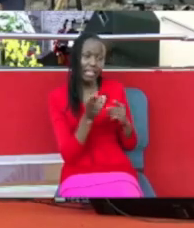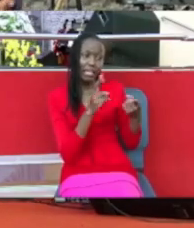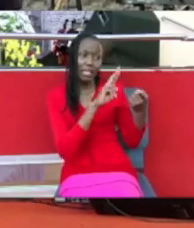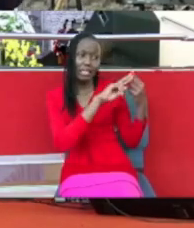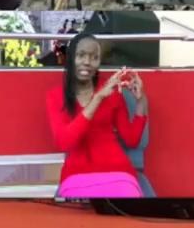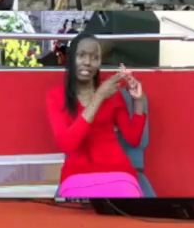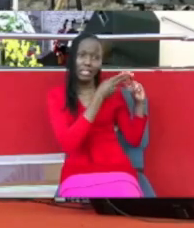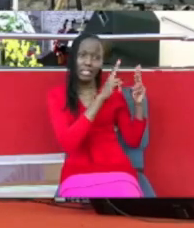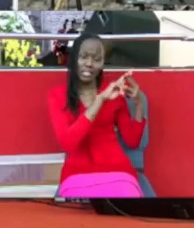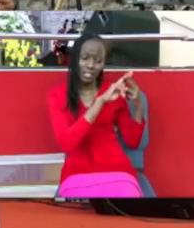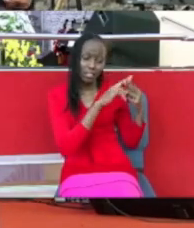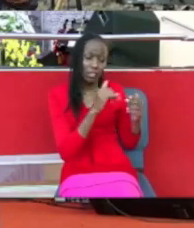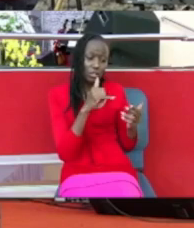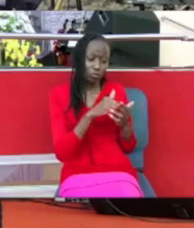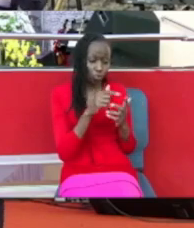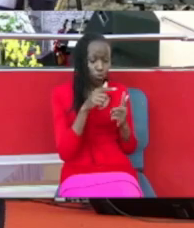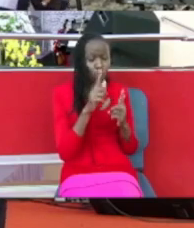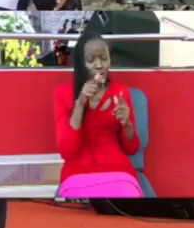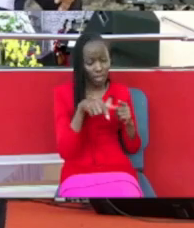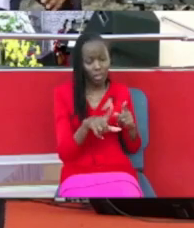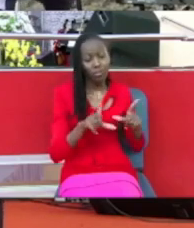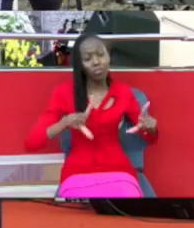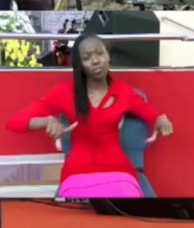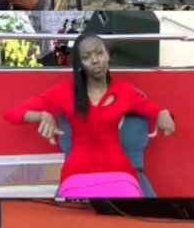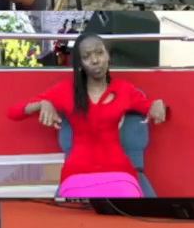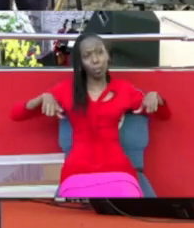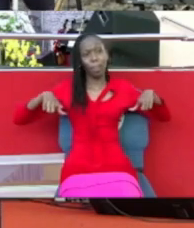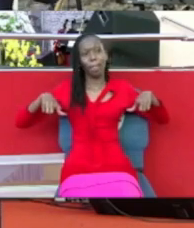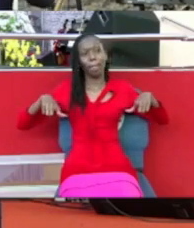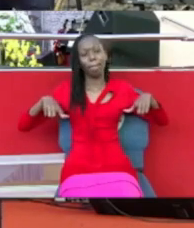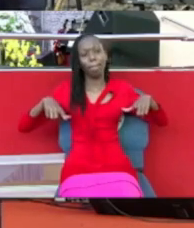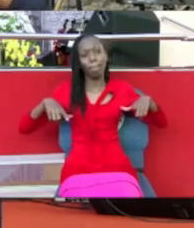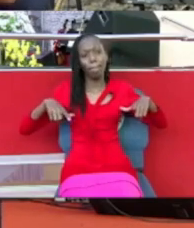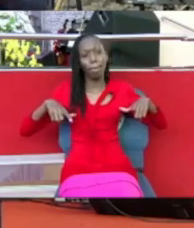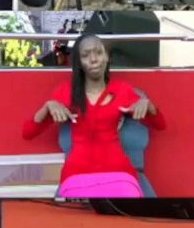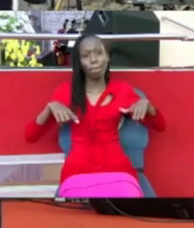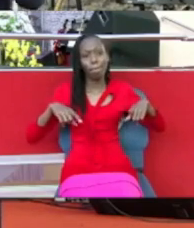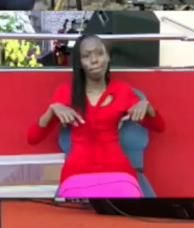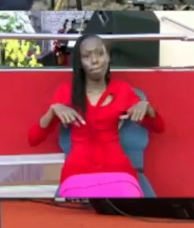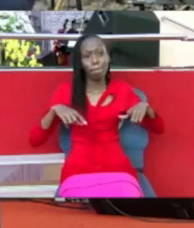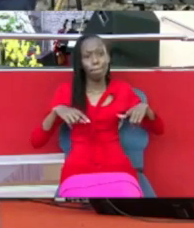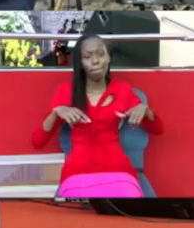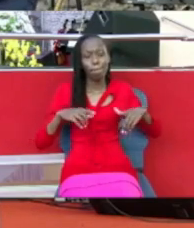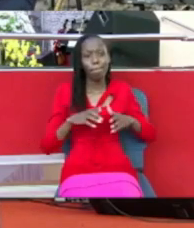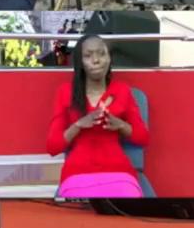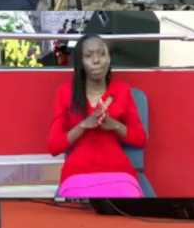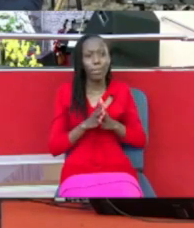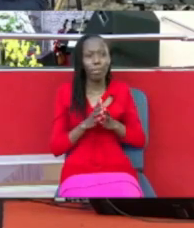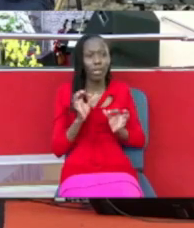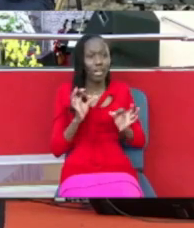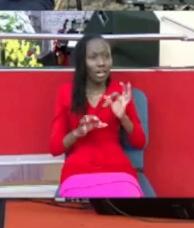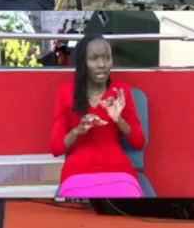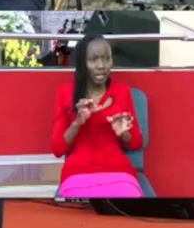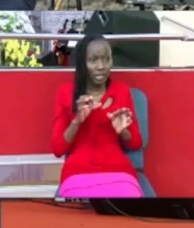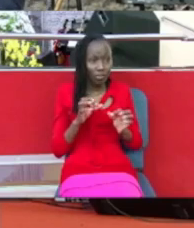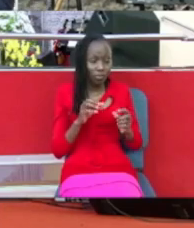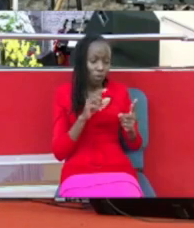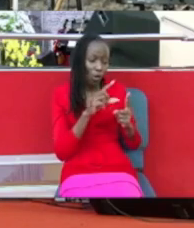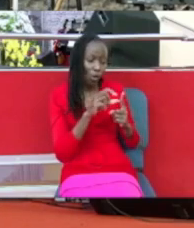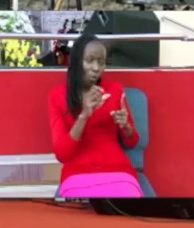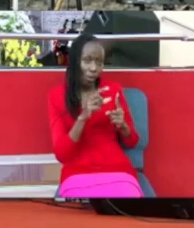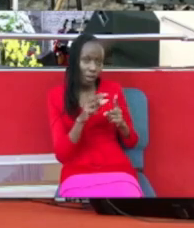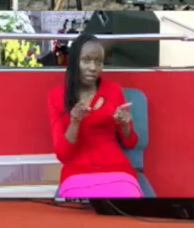Aha, ulitwaa lile neno na uliweze kulihusisha na maisha yako na sahali ulio. If it like the one we talked